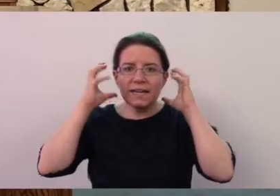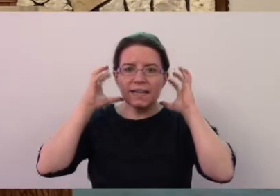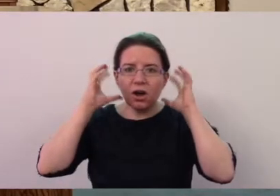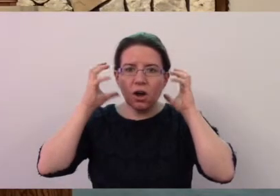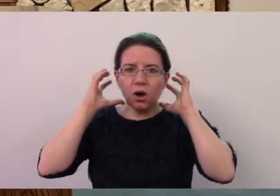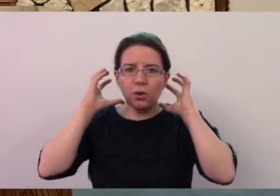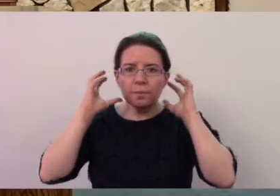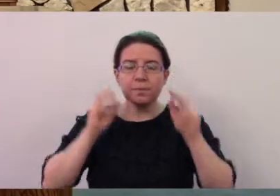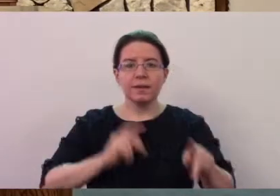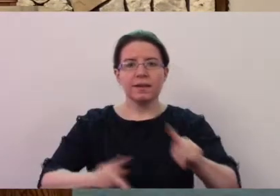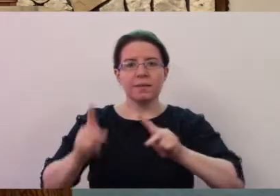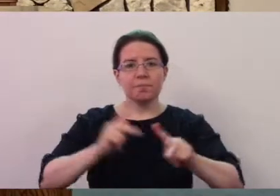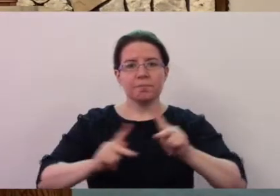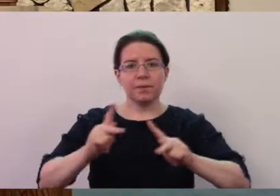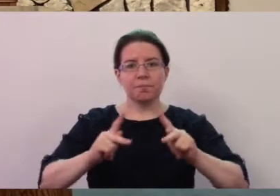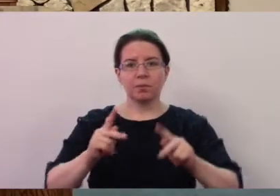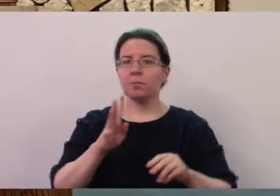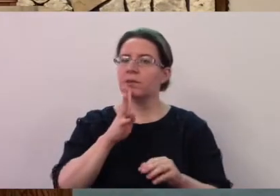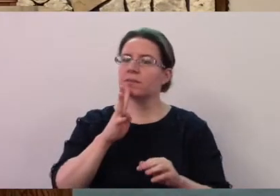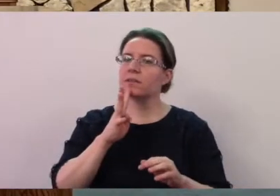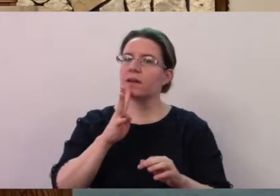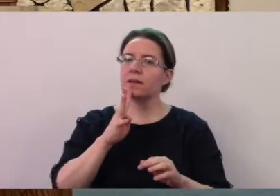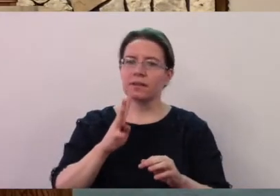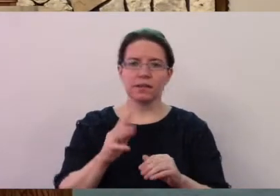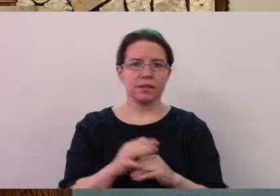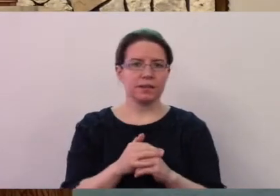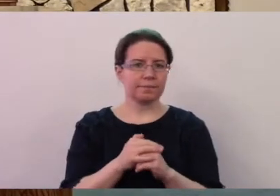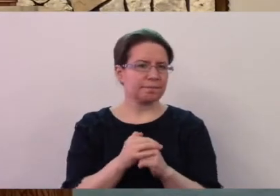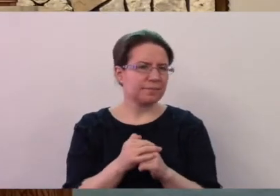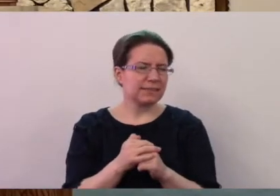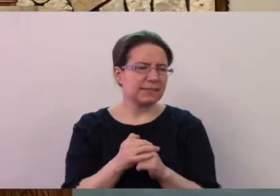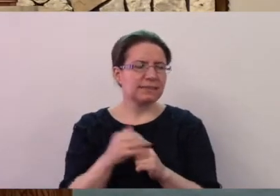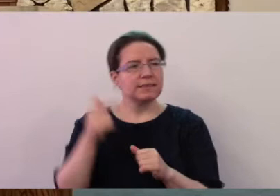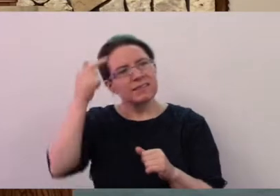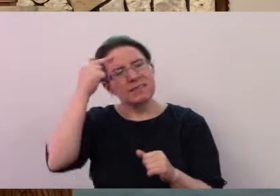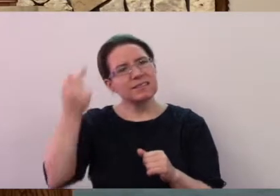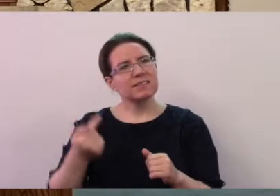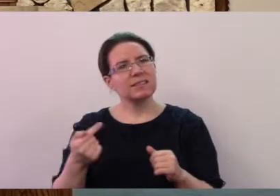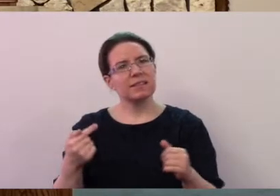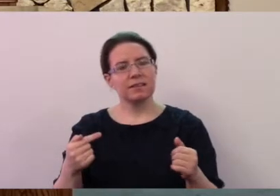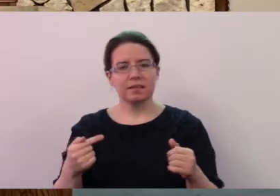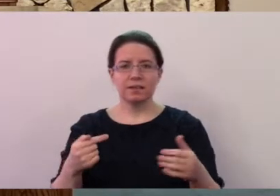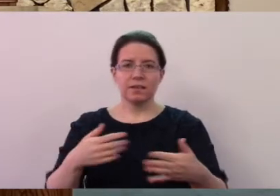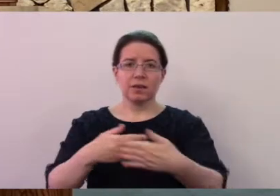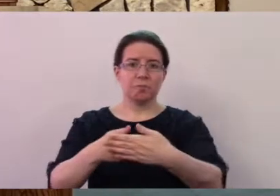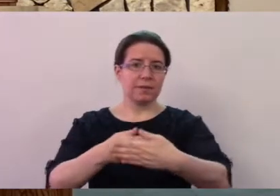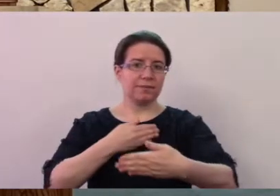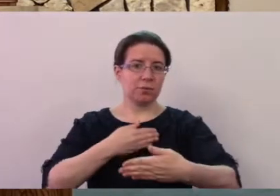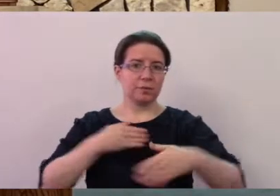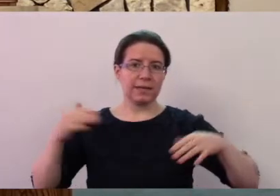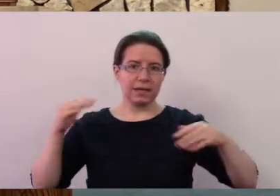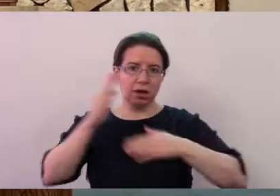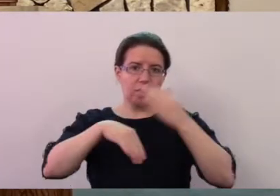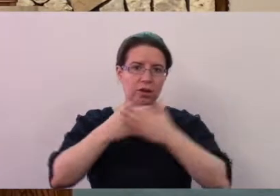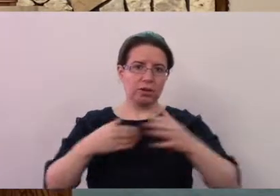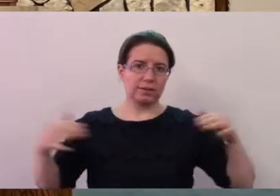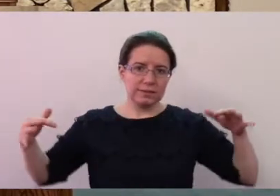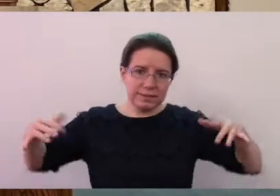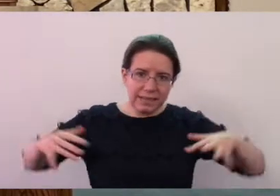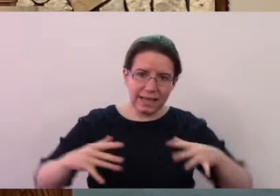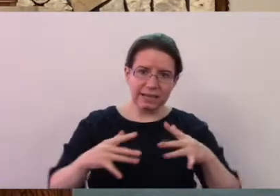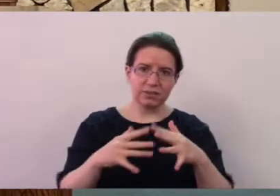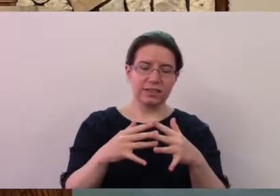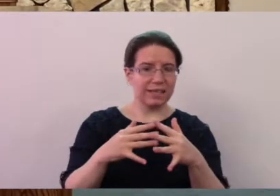this, or before we gather together in a stadium, or this, or that, or the other, we have to make sure, we have to know that